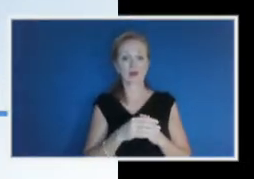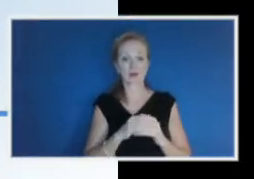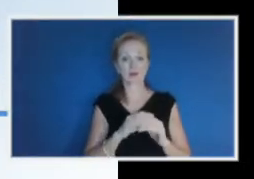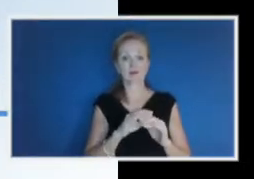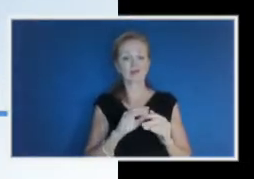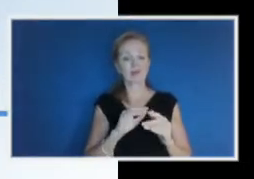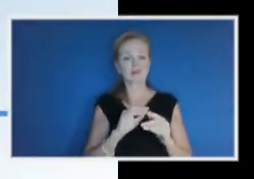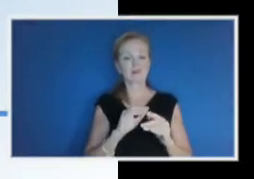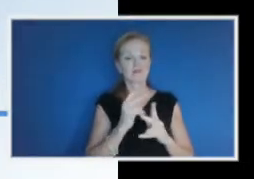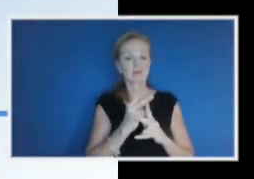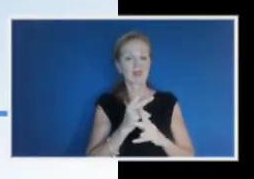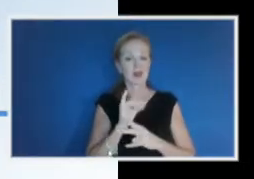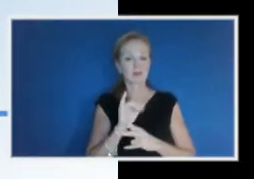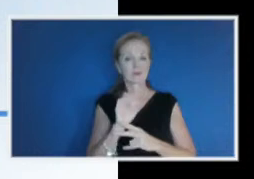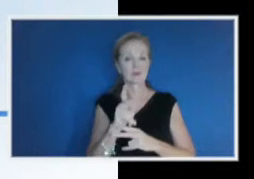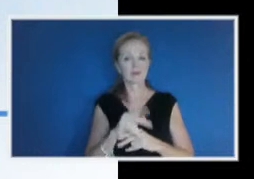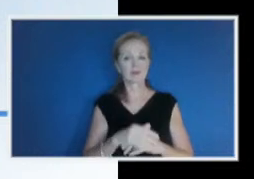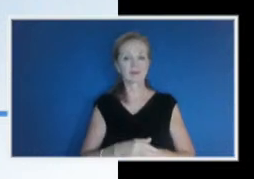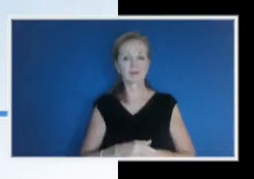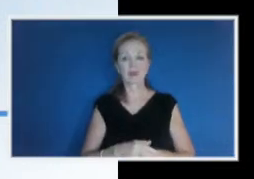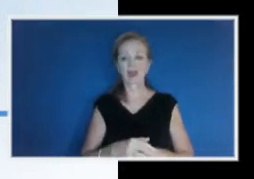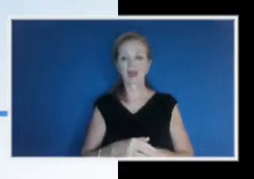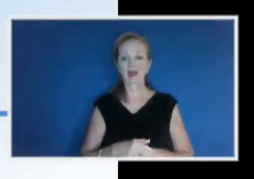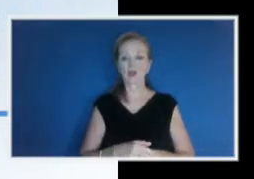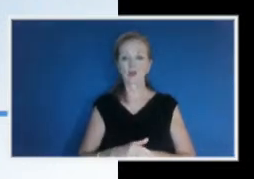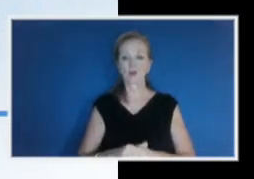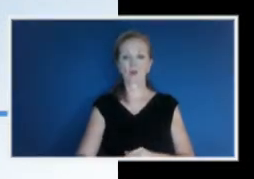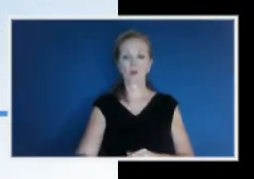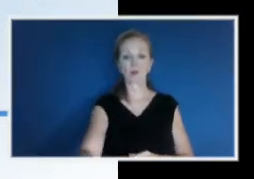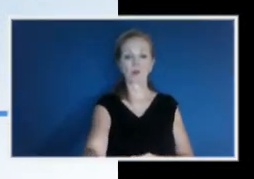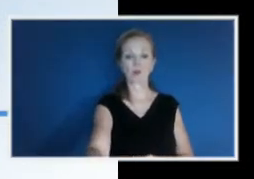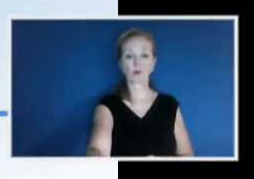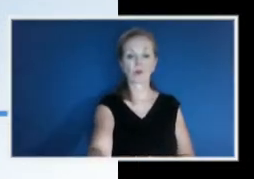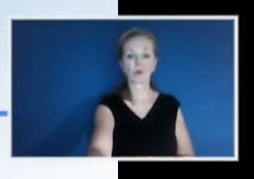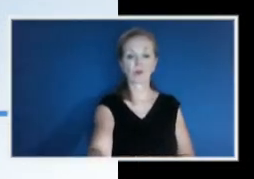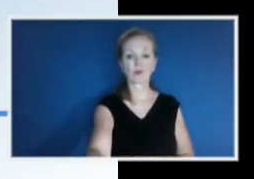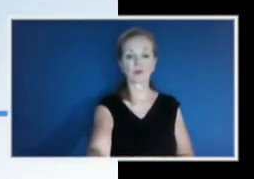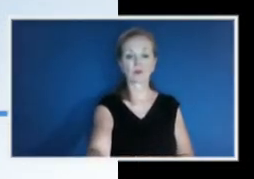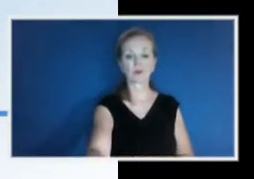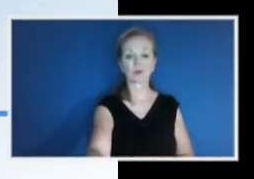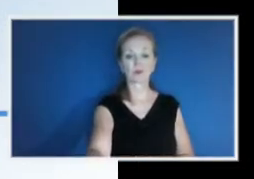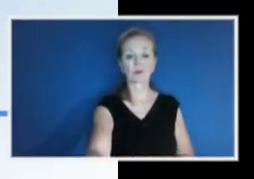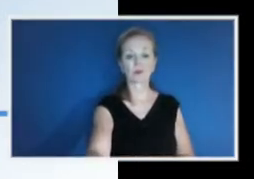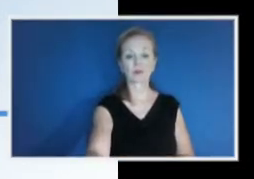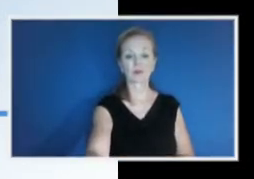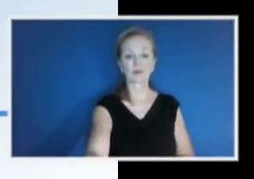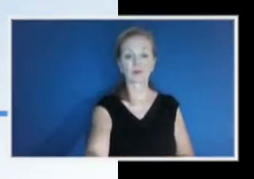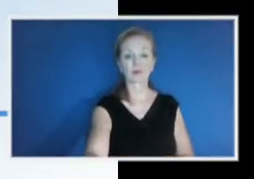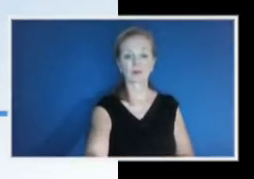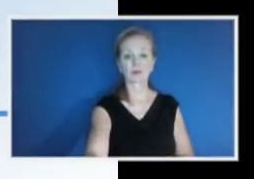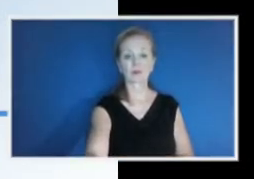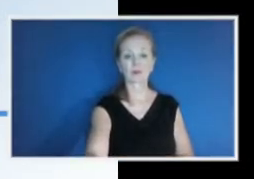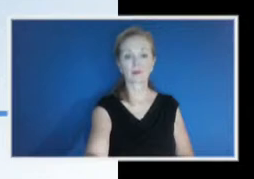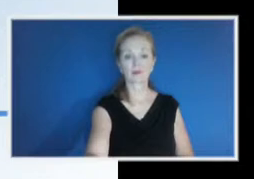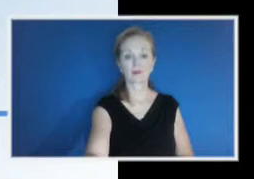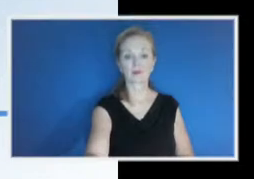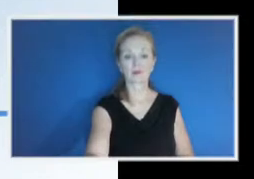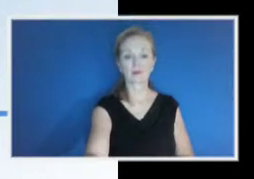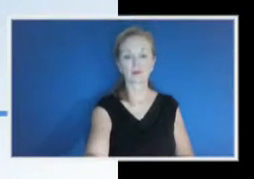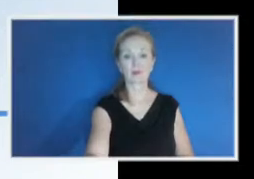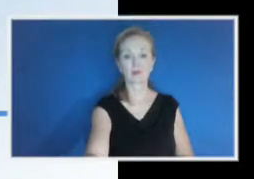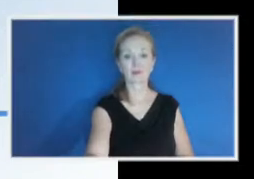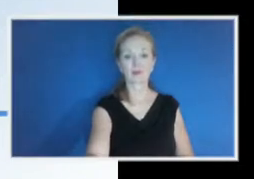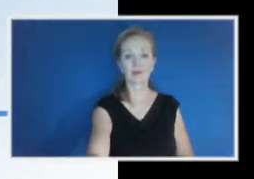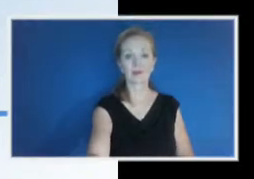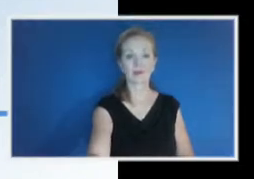little bit. We're suggesting revising your good faith effort standards and adopting some flexible remedies for